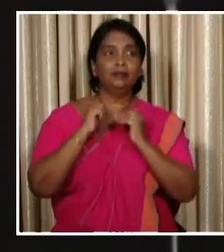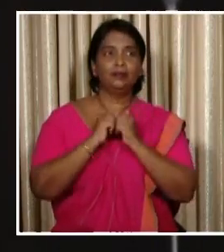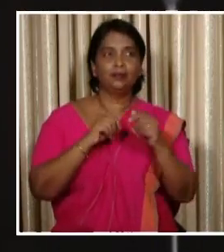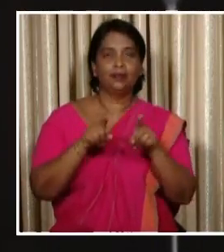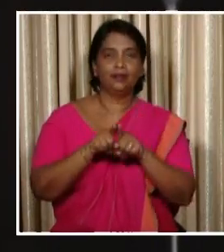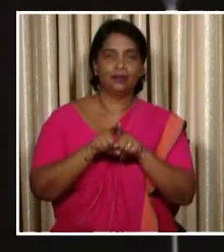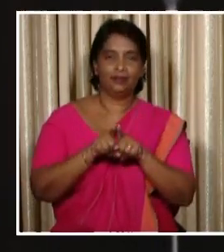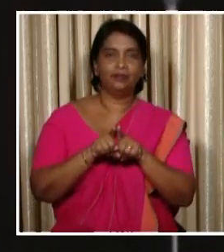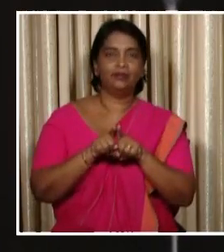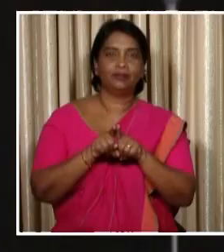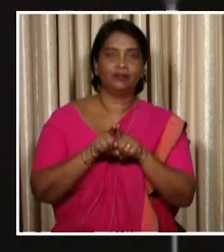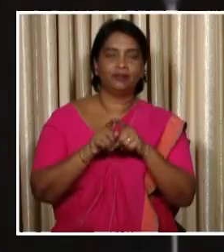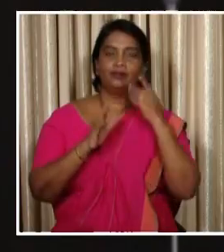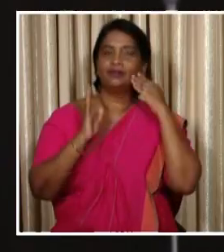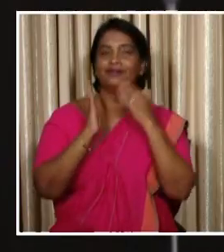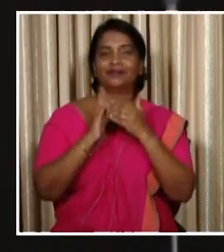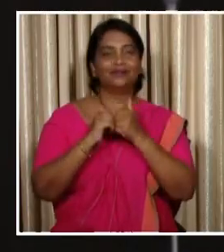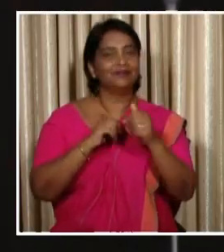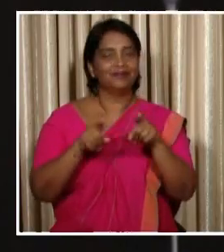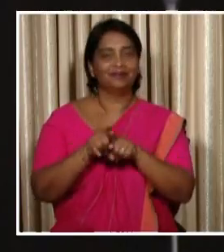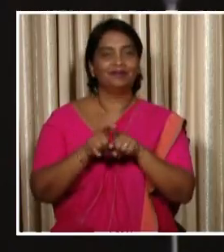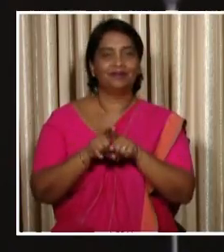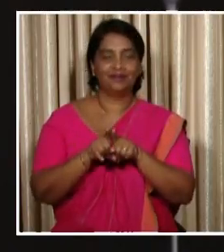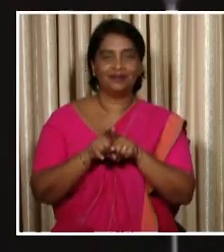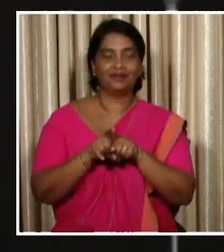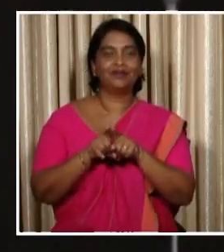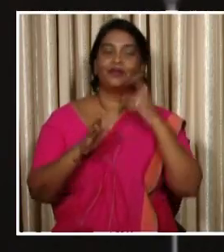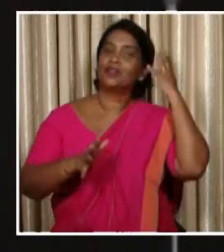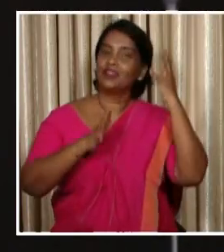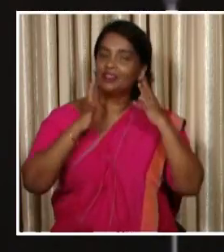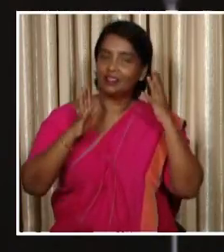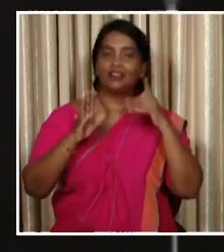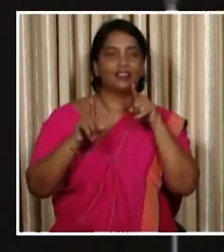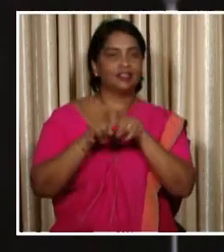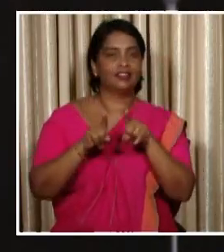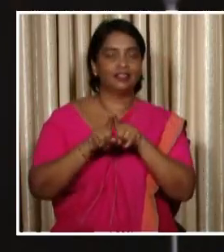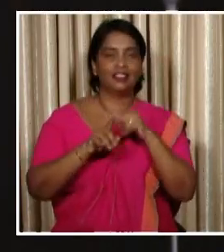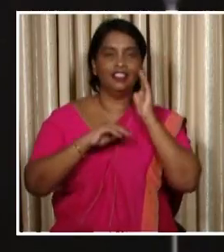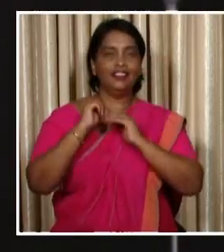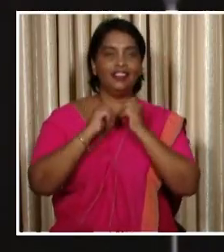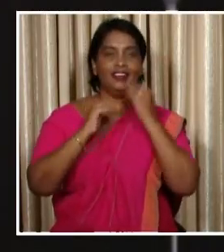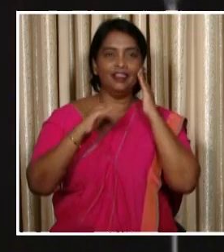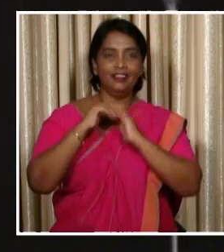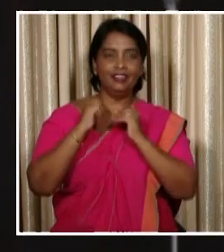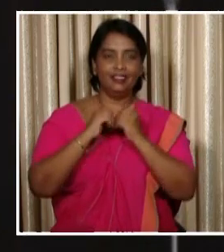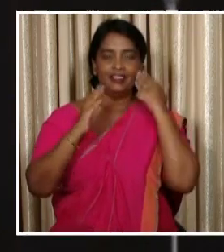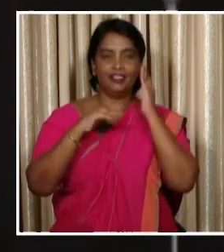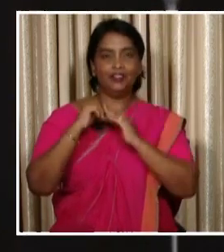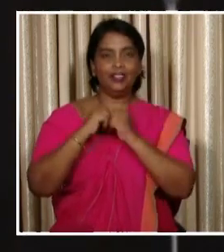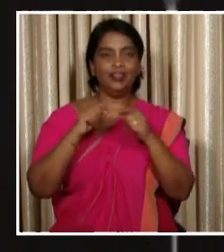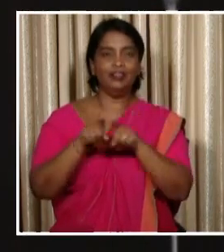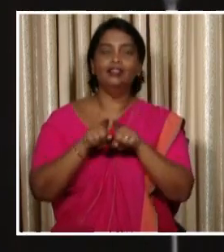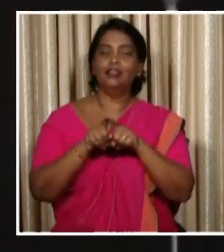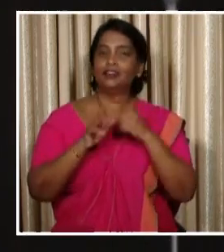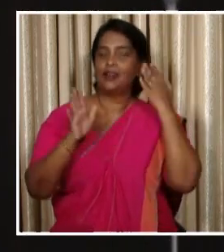Sri Lanka, to connect Sri Lanka to the global value chain. Sri Lanka is no longer in isolation. As a nation,